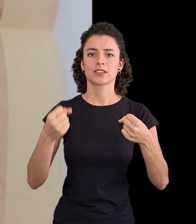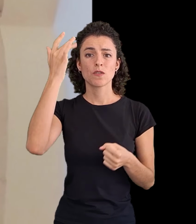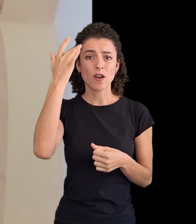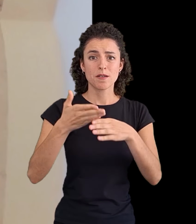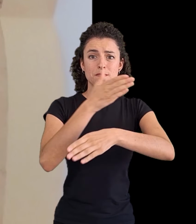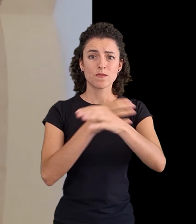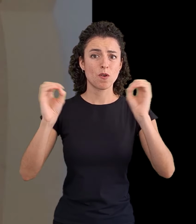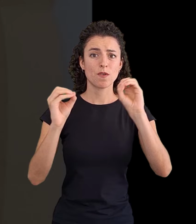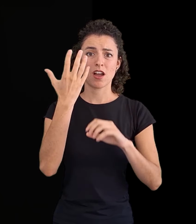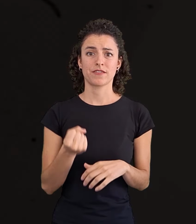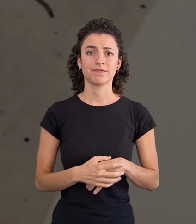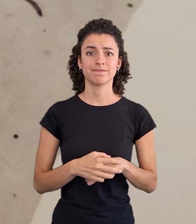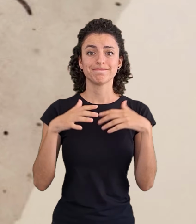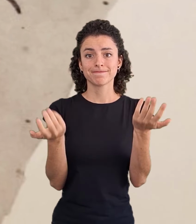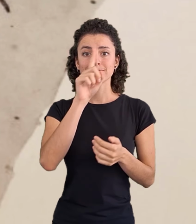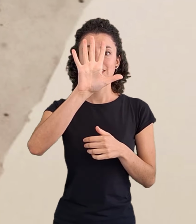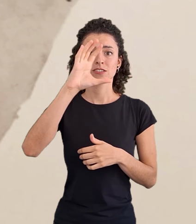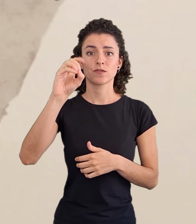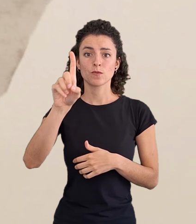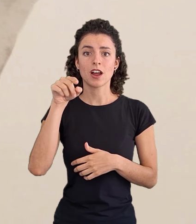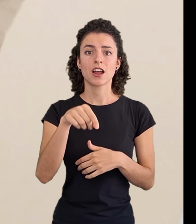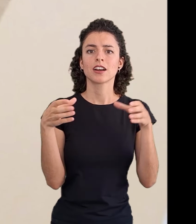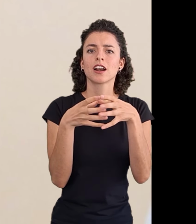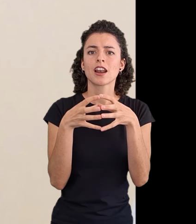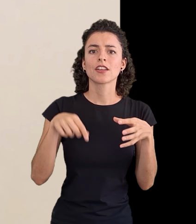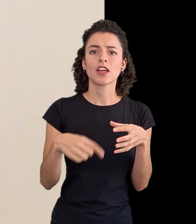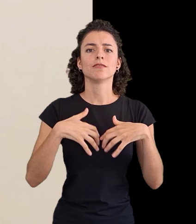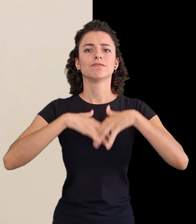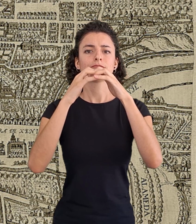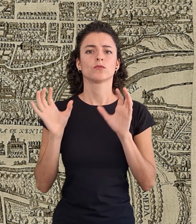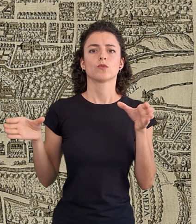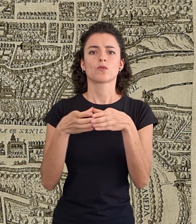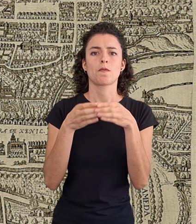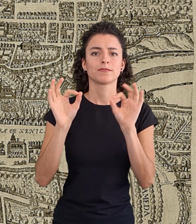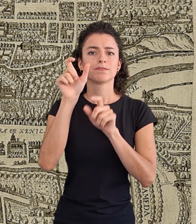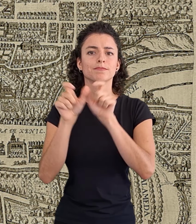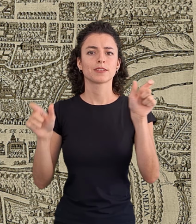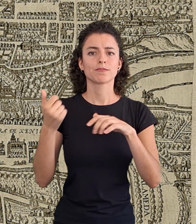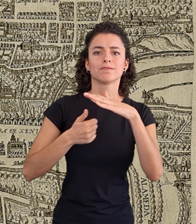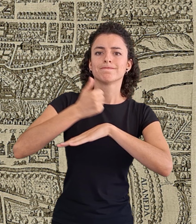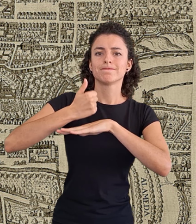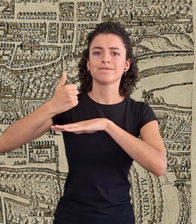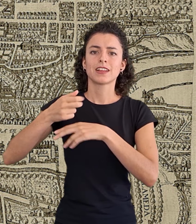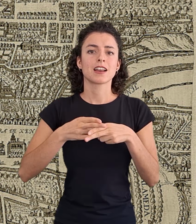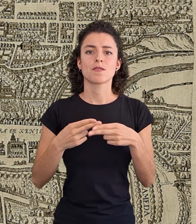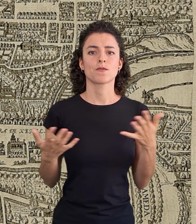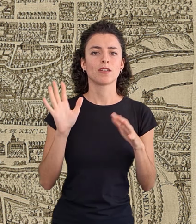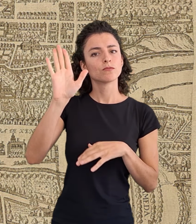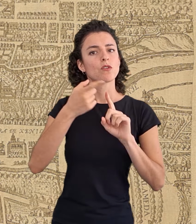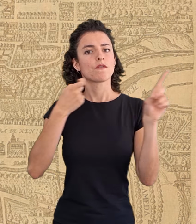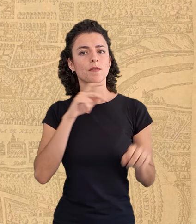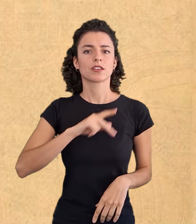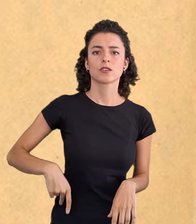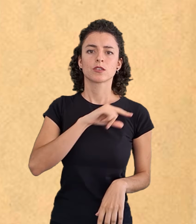1501 marks the year Granada established its first tribunal dedicated to water management by royal edict of the Catholic